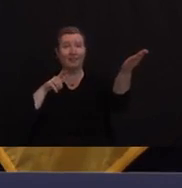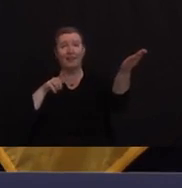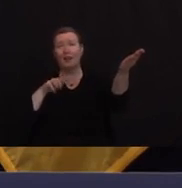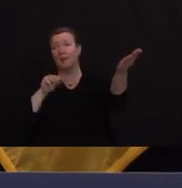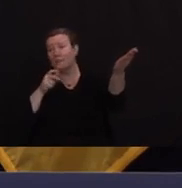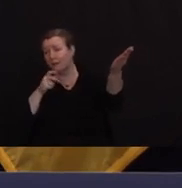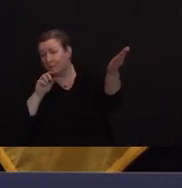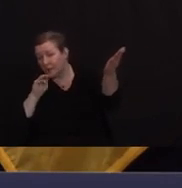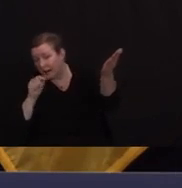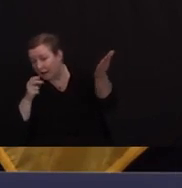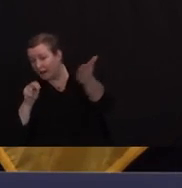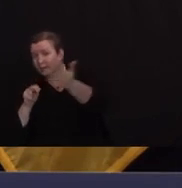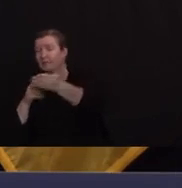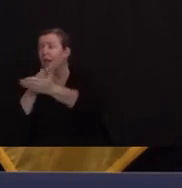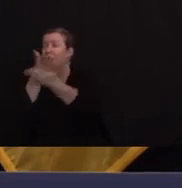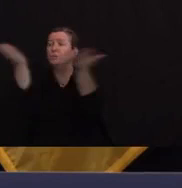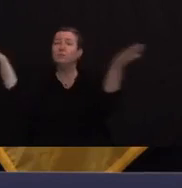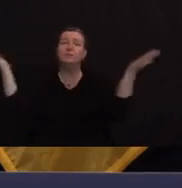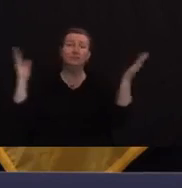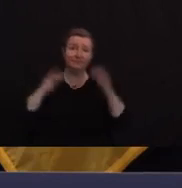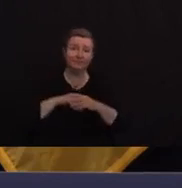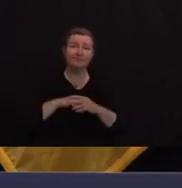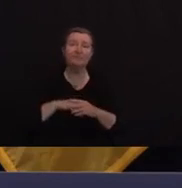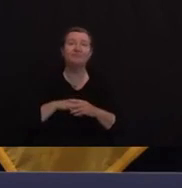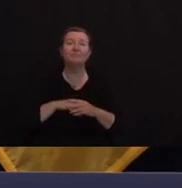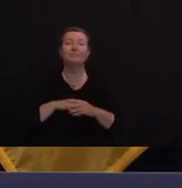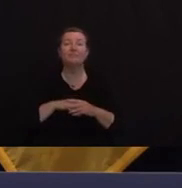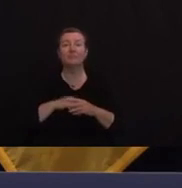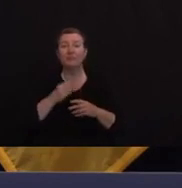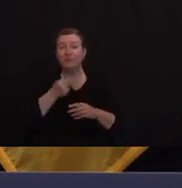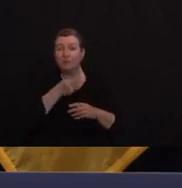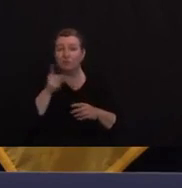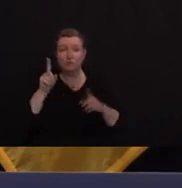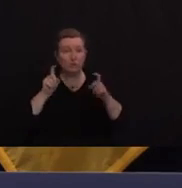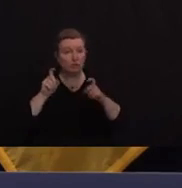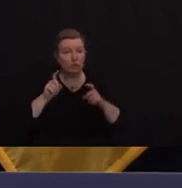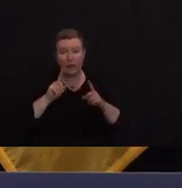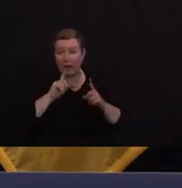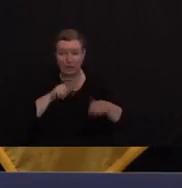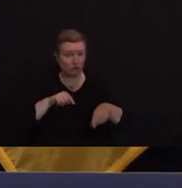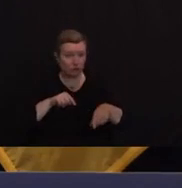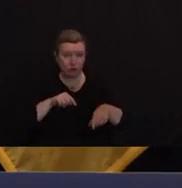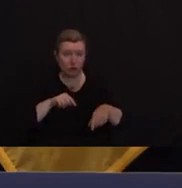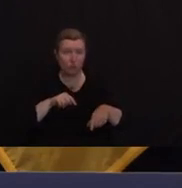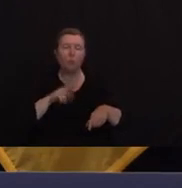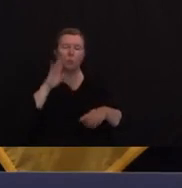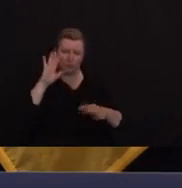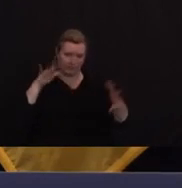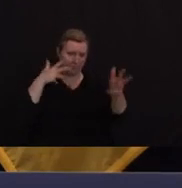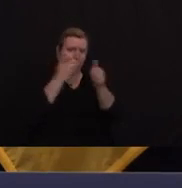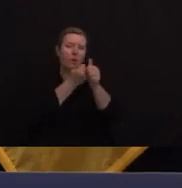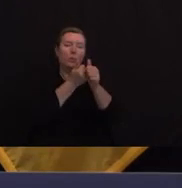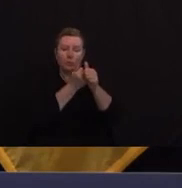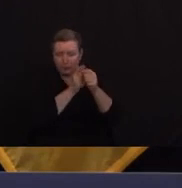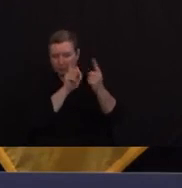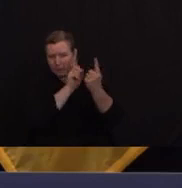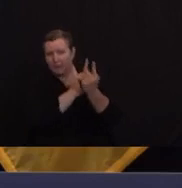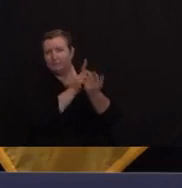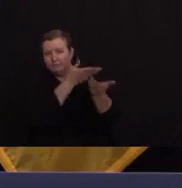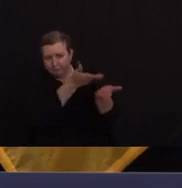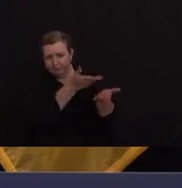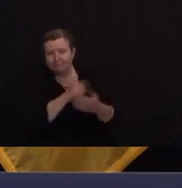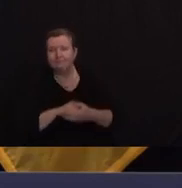we got a couple of items we're going to follow up on, Mahan. You'll make sure we do that. Again, we'll be back here